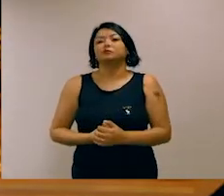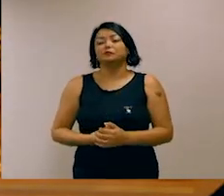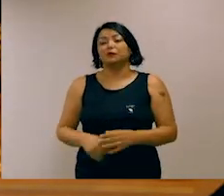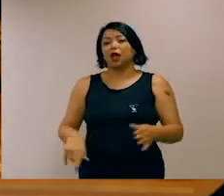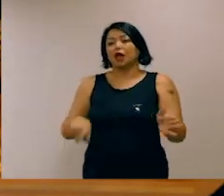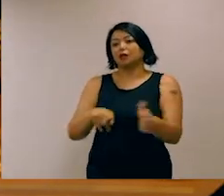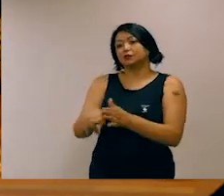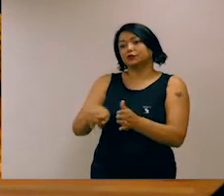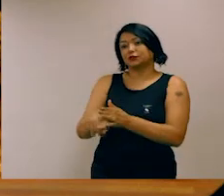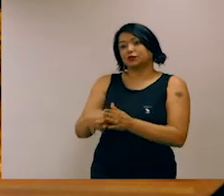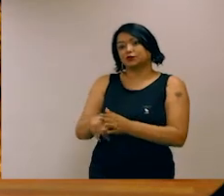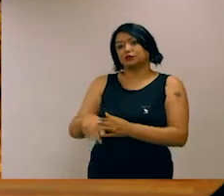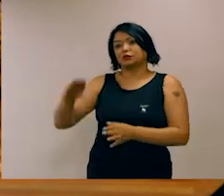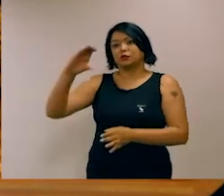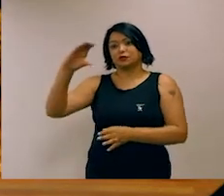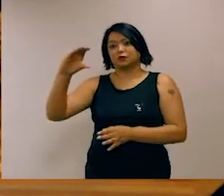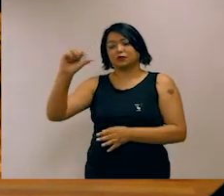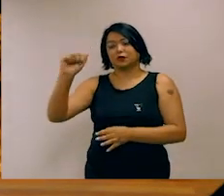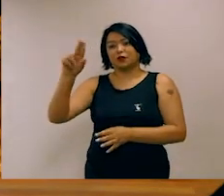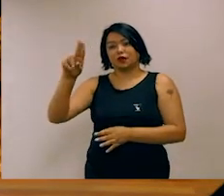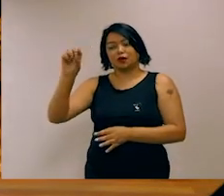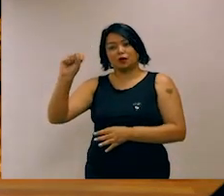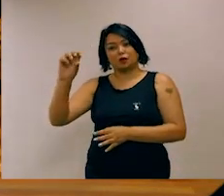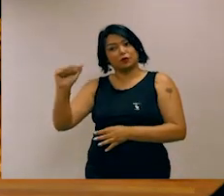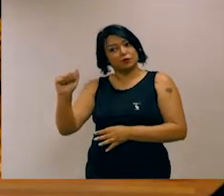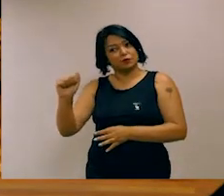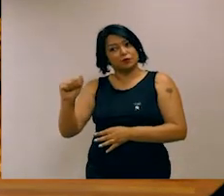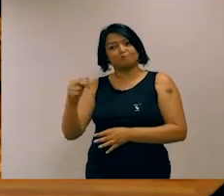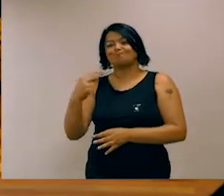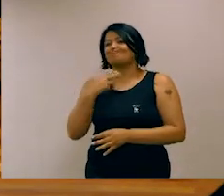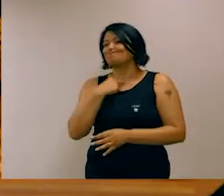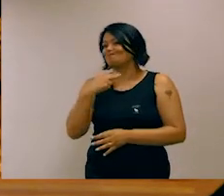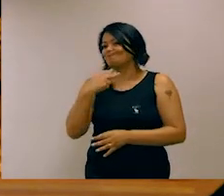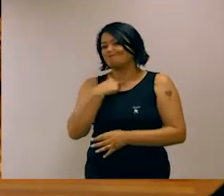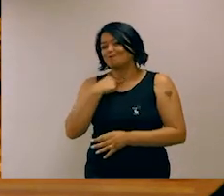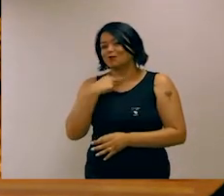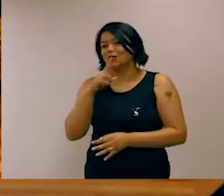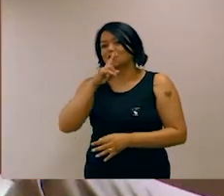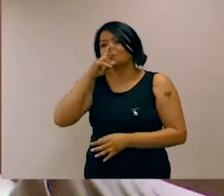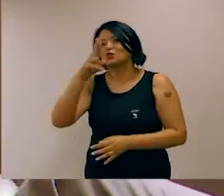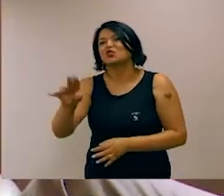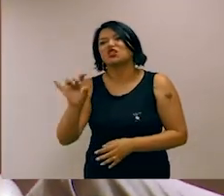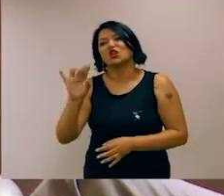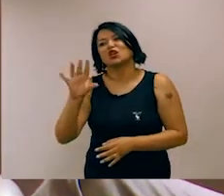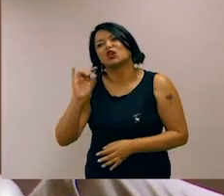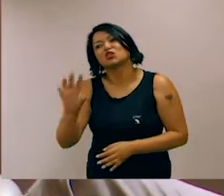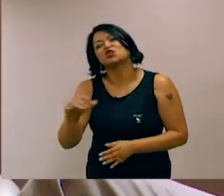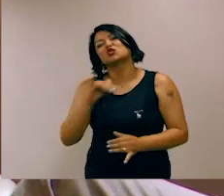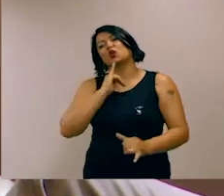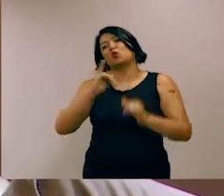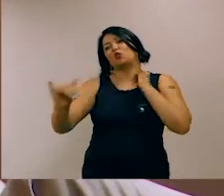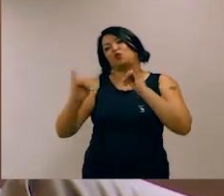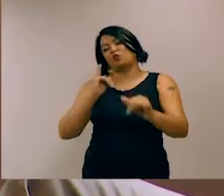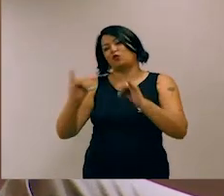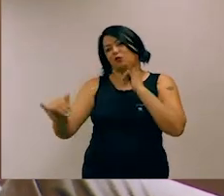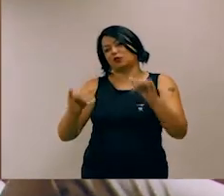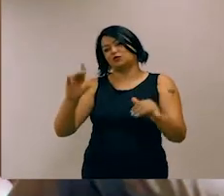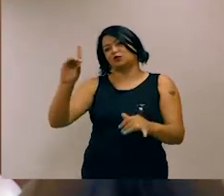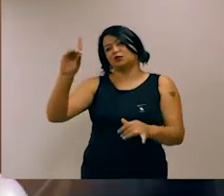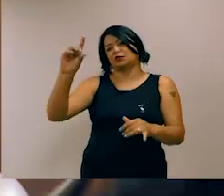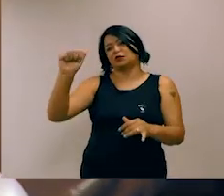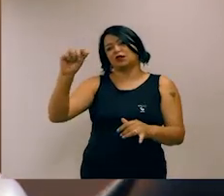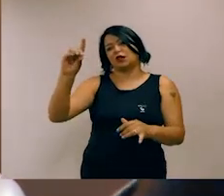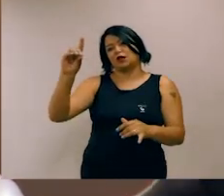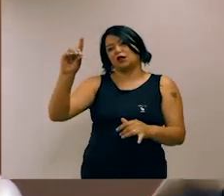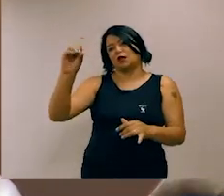data alone, and it's pretty important to emphasize that because we are, you know, I don't have any